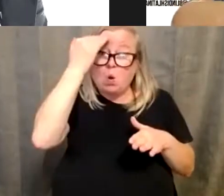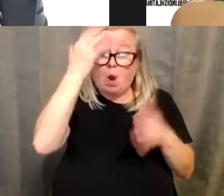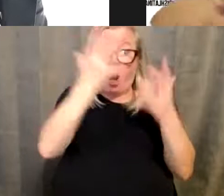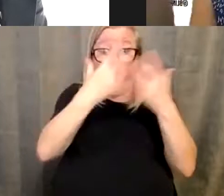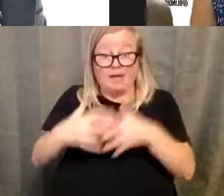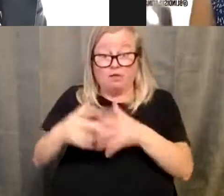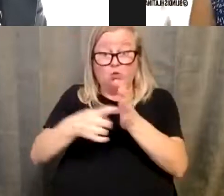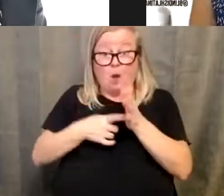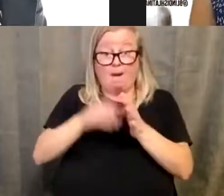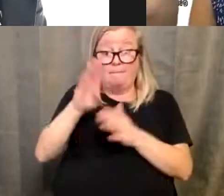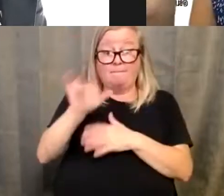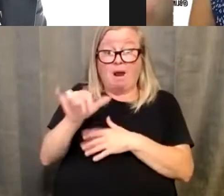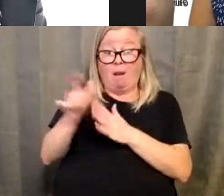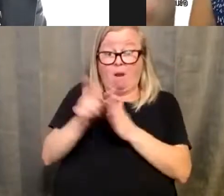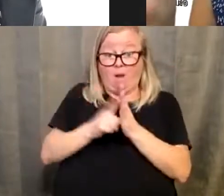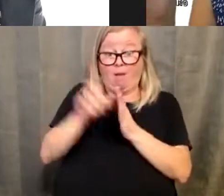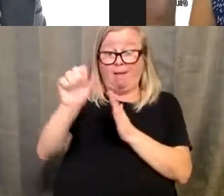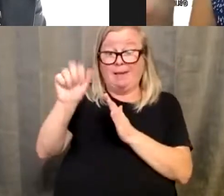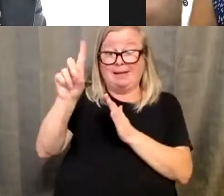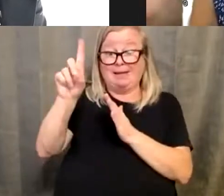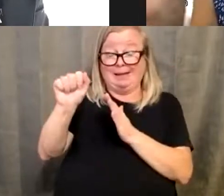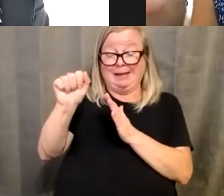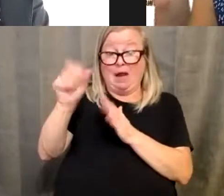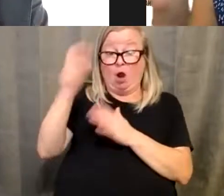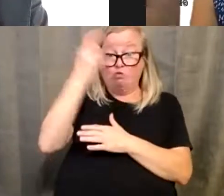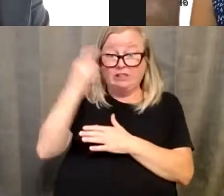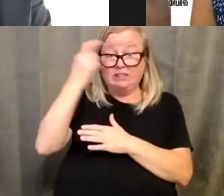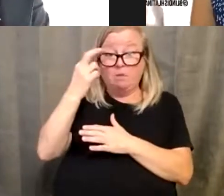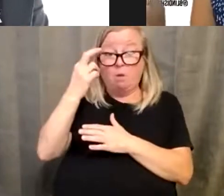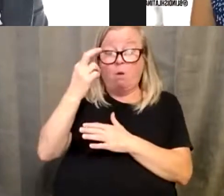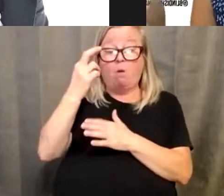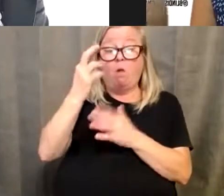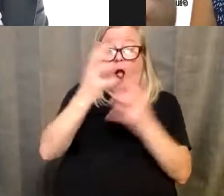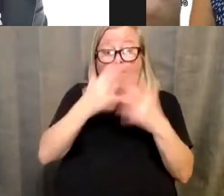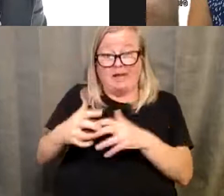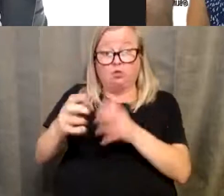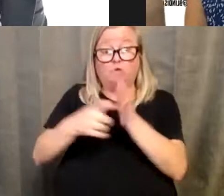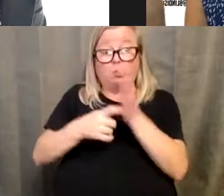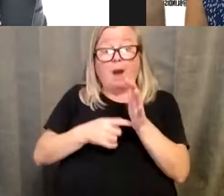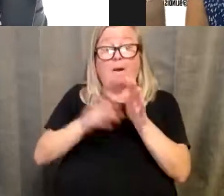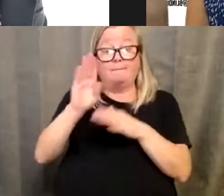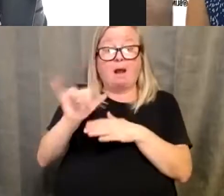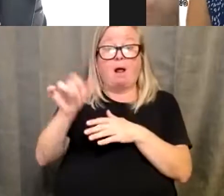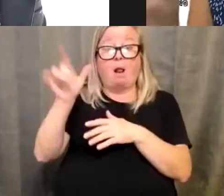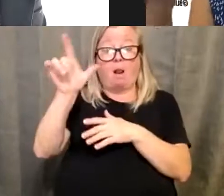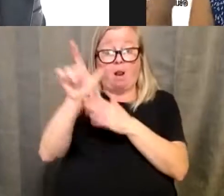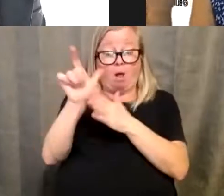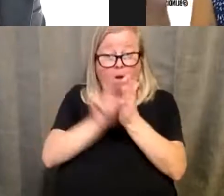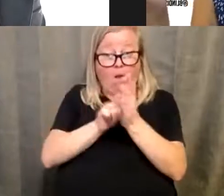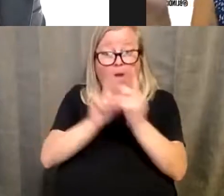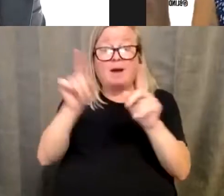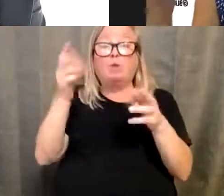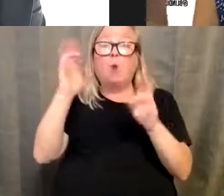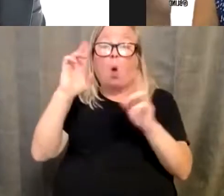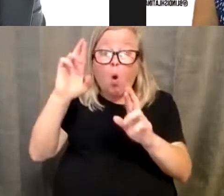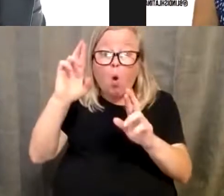by law, by the ADA. Reasonable accommodations are required by law, but we hope